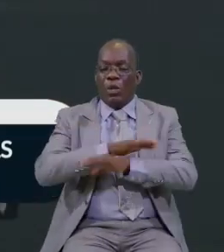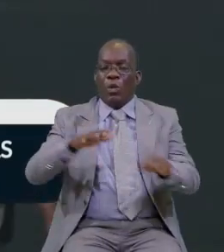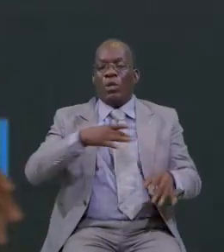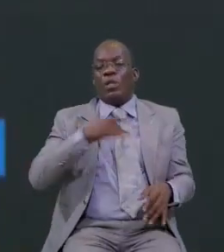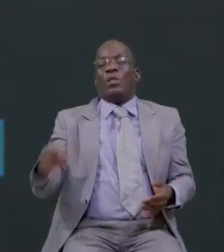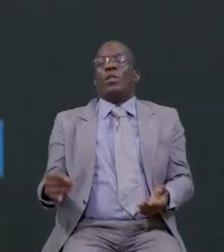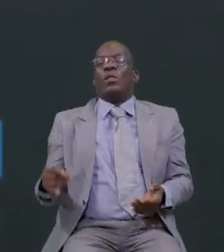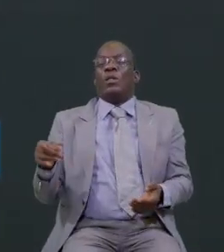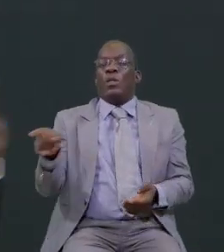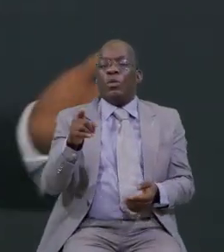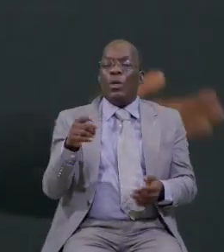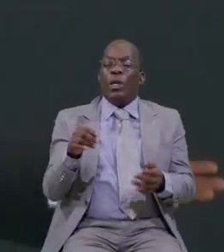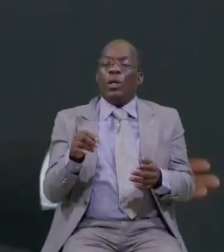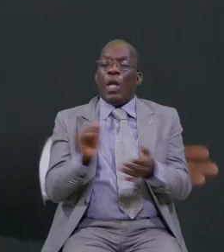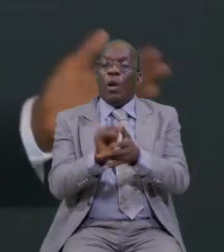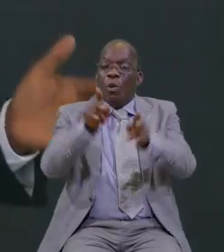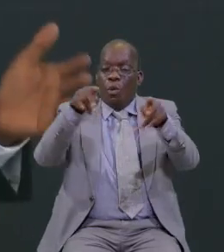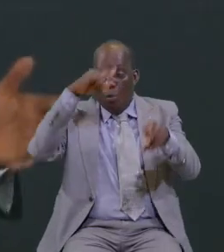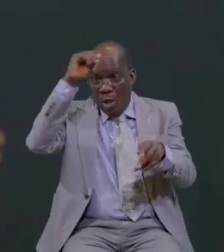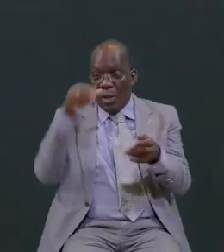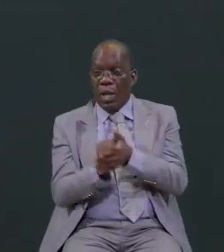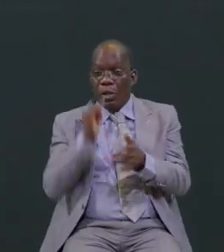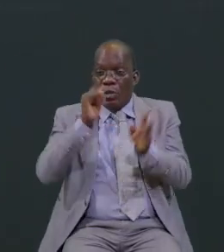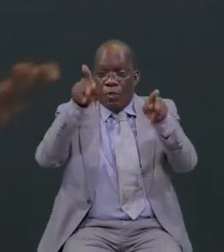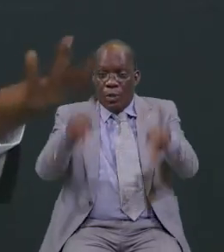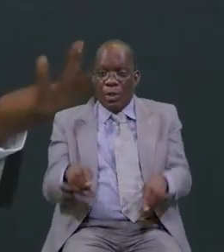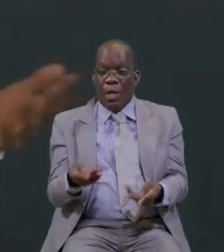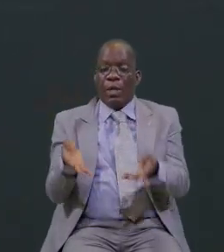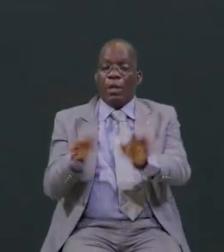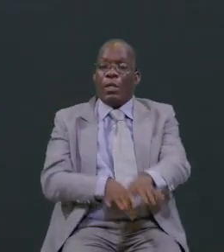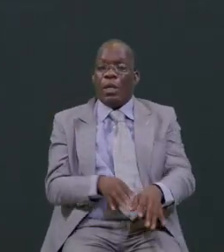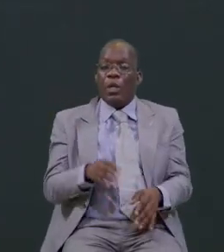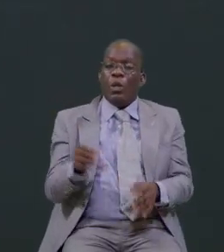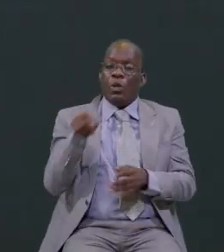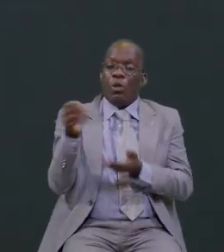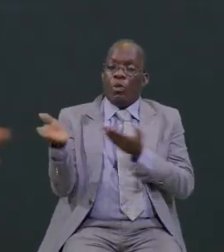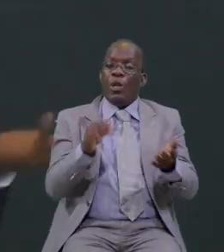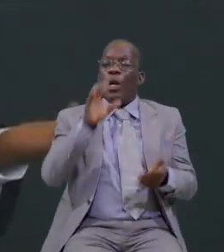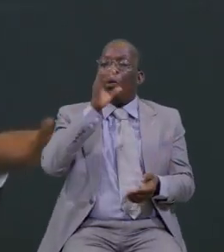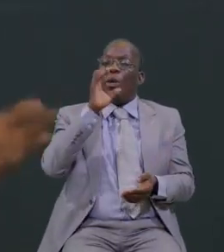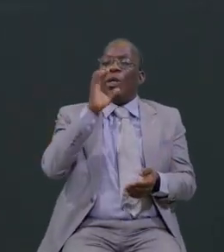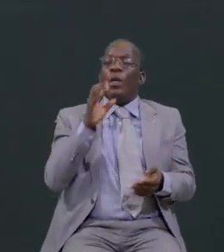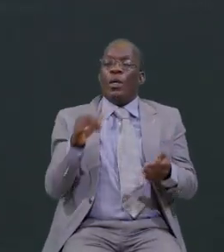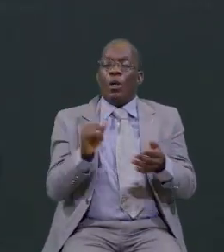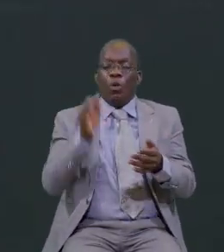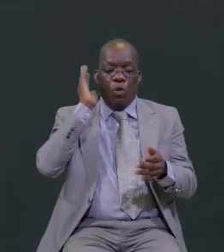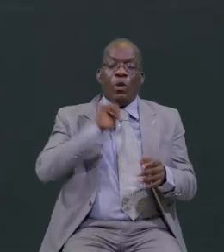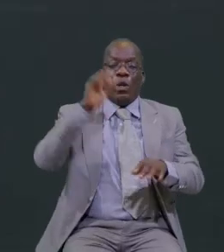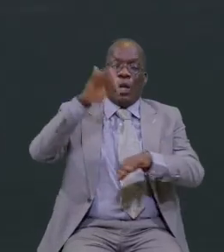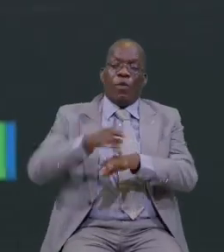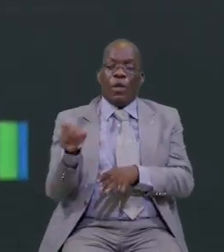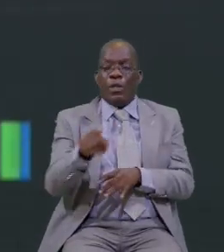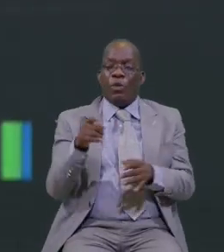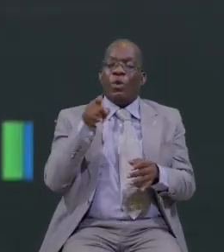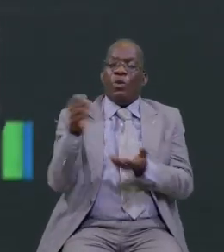who is physically dead. You bring a bottle of alcohol, doesn't affect him. You bring cigarette, doesn't affect